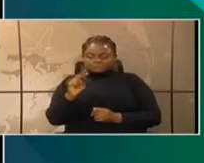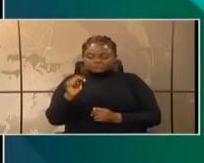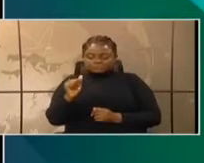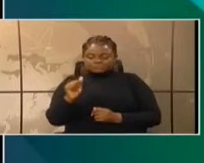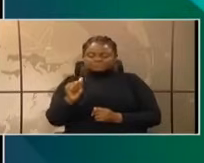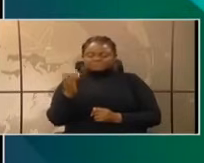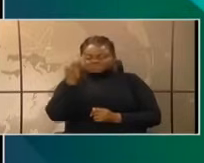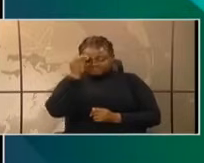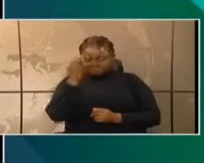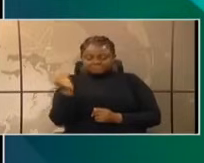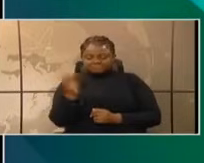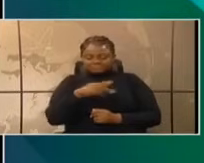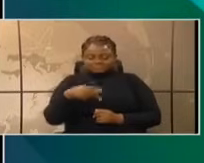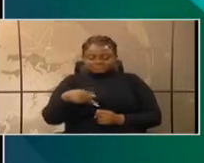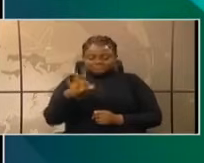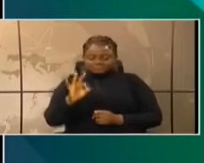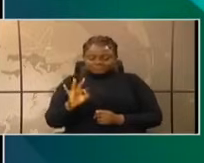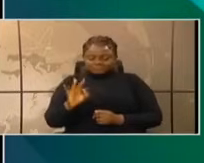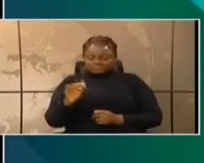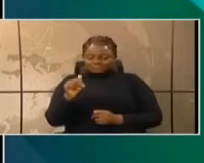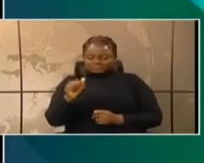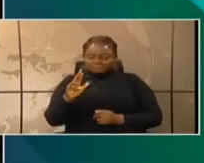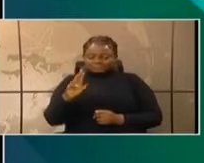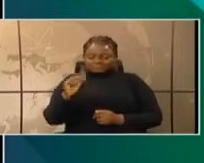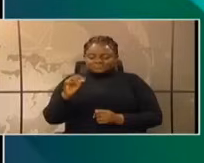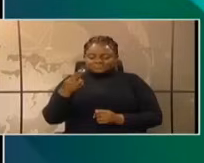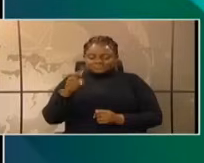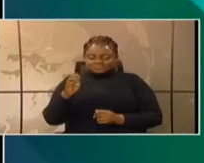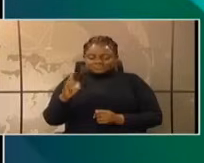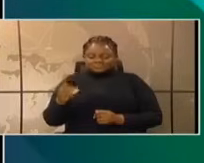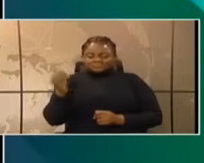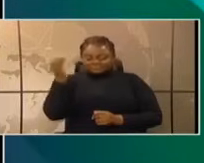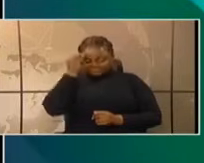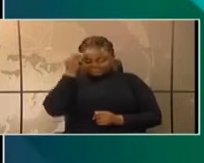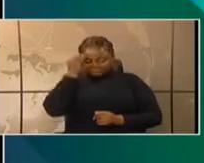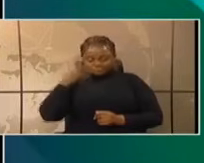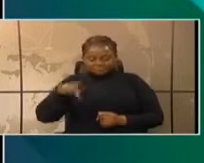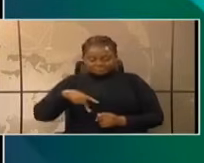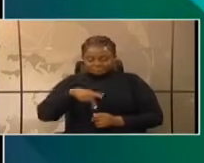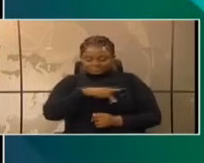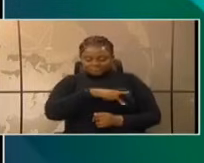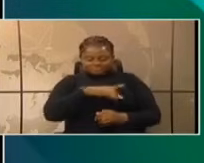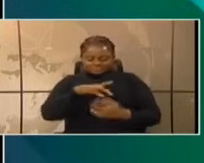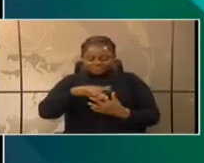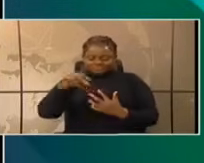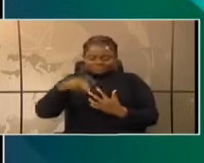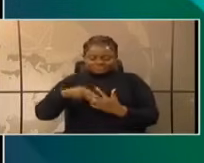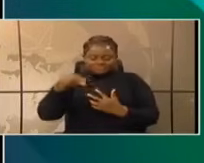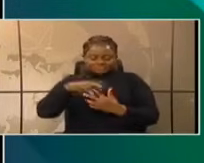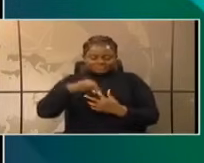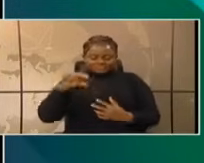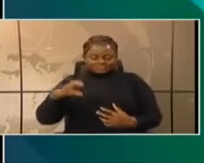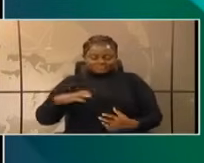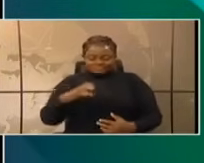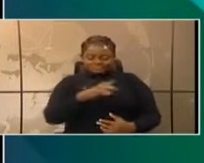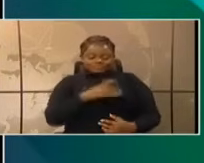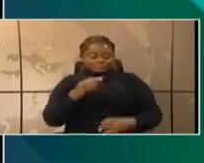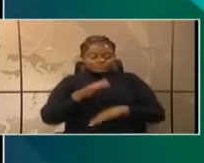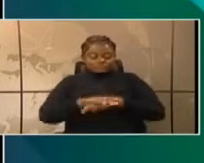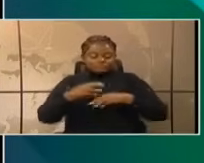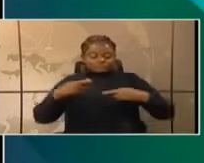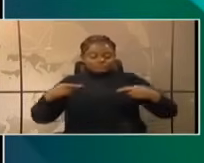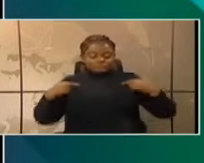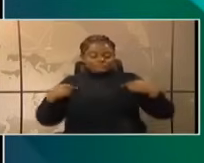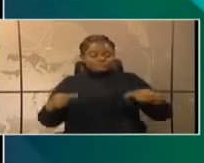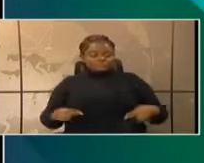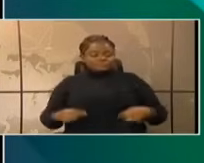nanitiam. Professor Ahmed Nuhu Zakaria nanitiam. Parliamentary Select Committee on Health. Omanitiam.